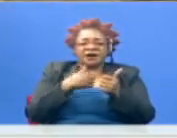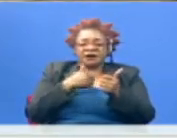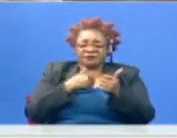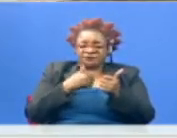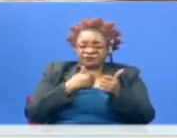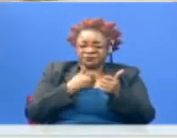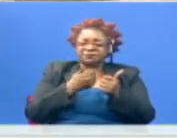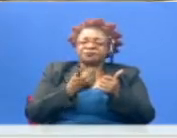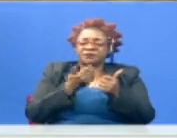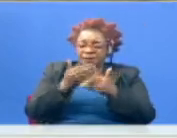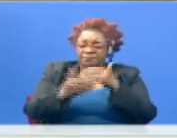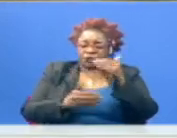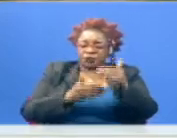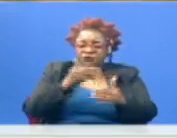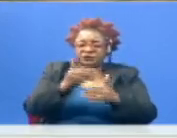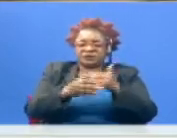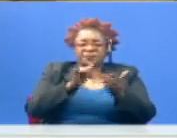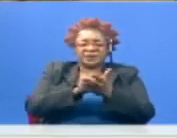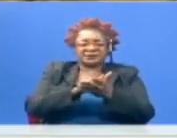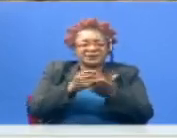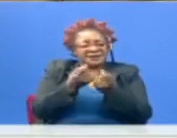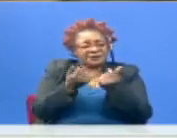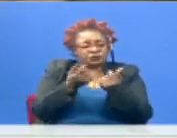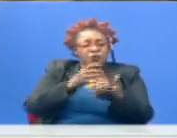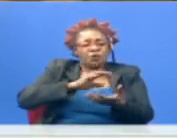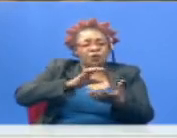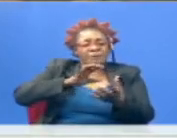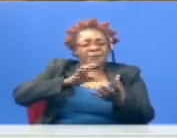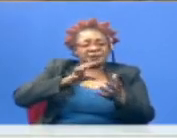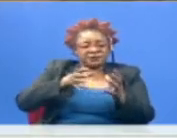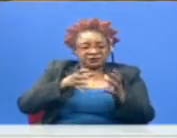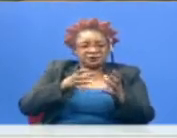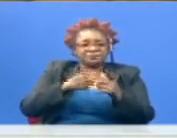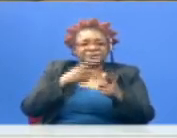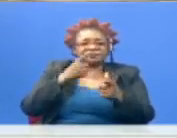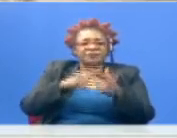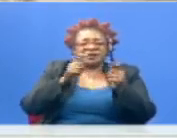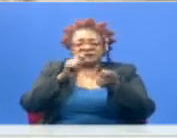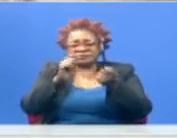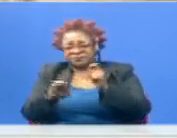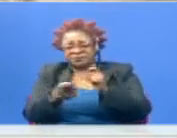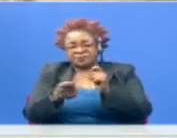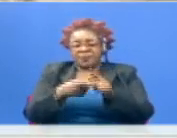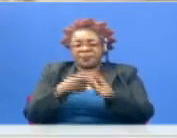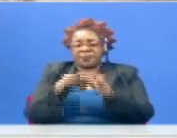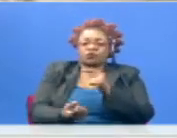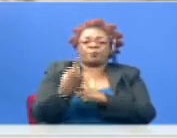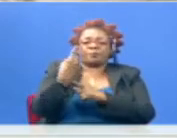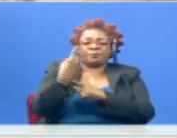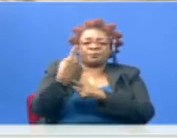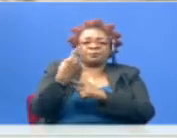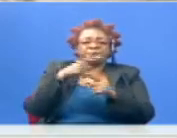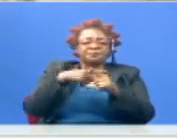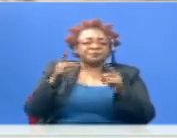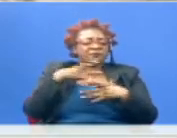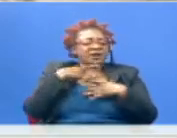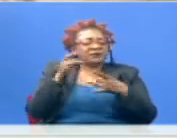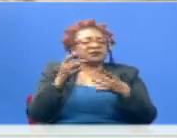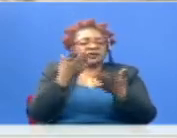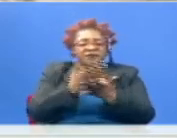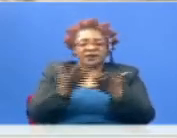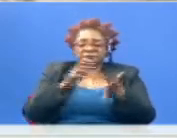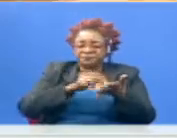a process that is a little complicated. We call it transcription and then translation, and then the protein pops up. But the most interesting thing is that